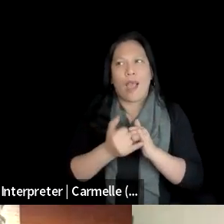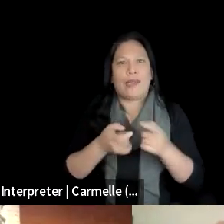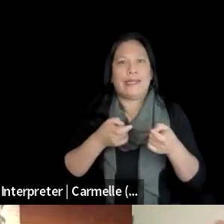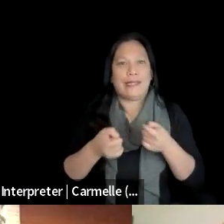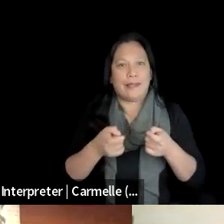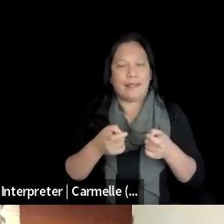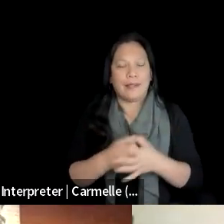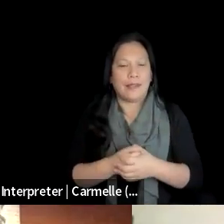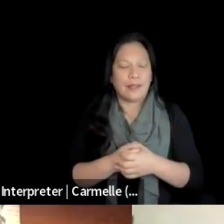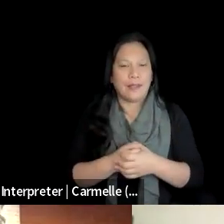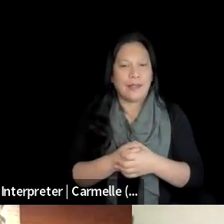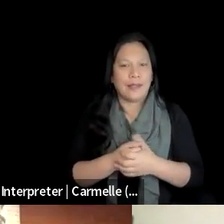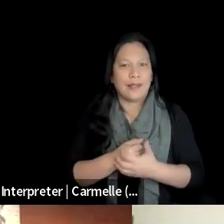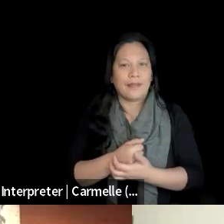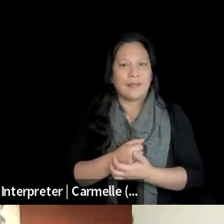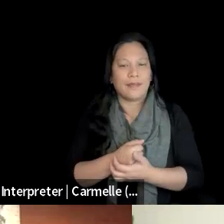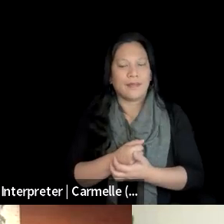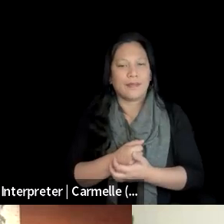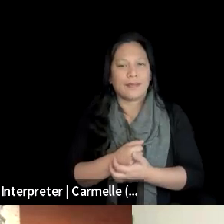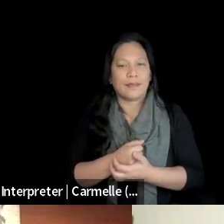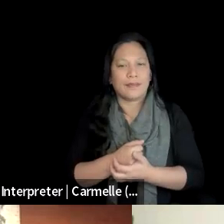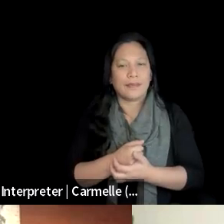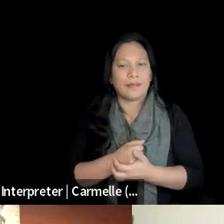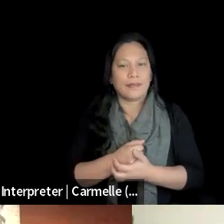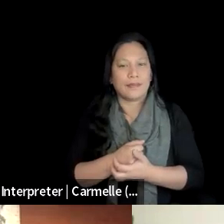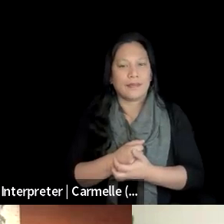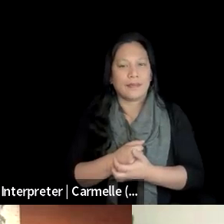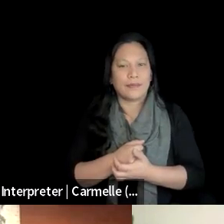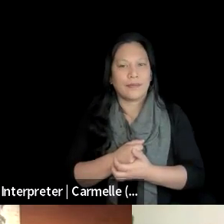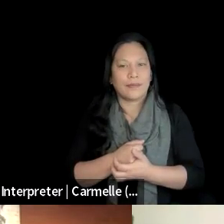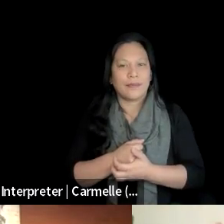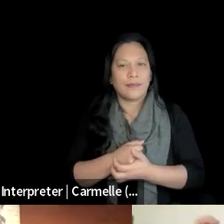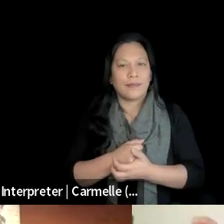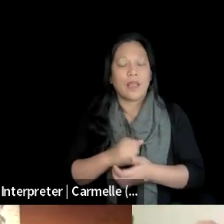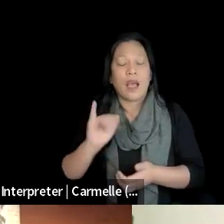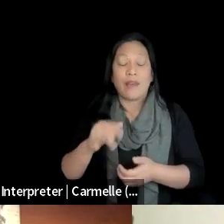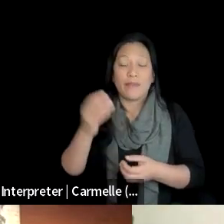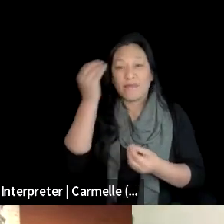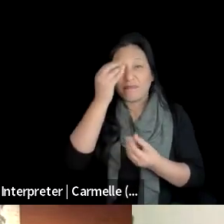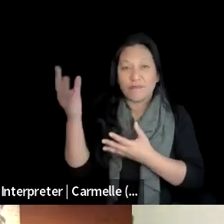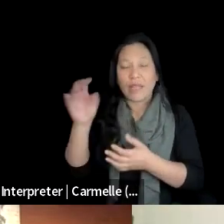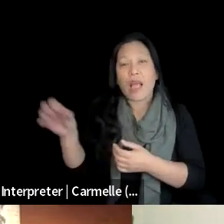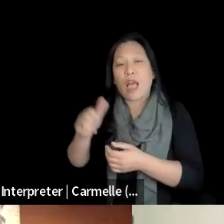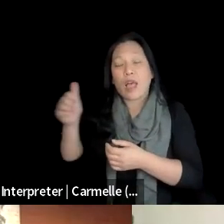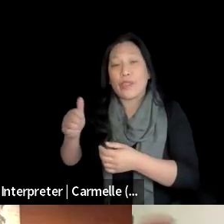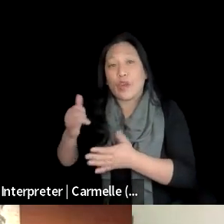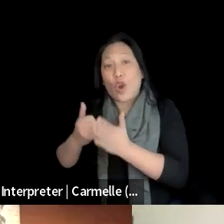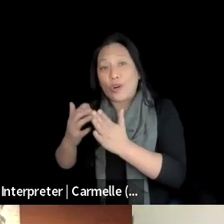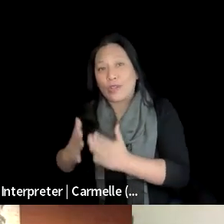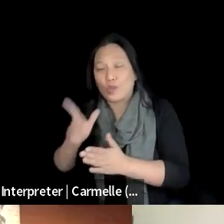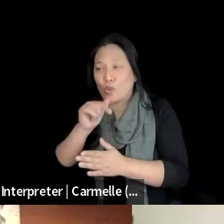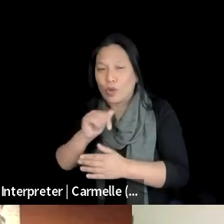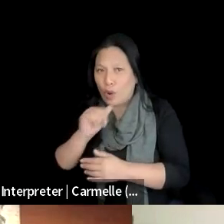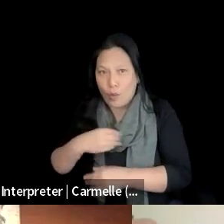in a weird way, what I've also said to other racialized artists about like working together is if someone comes